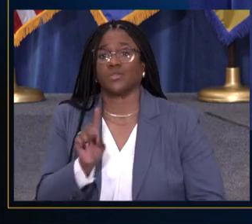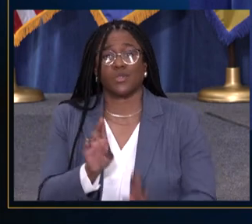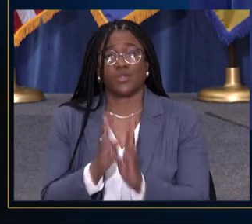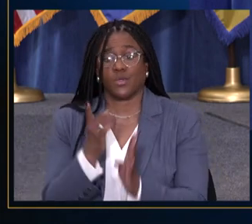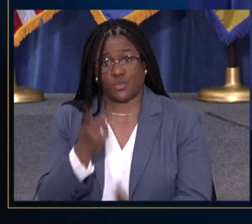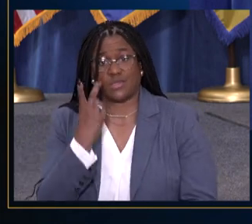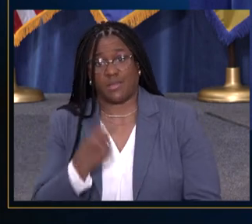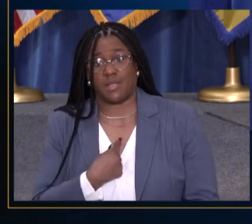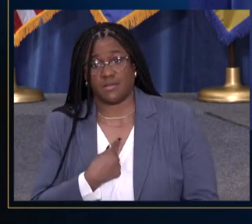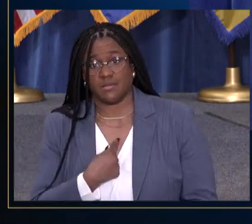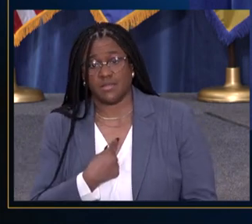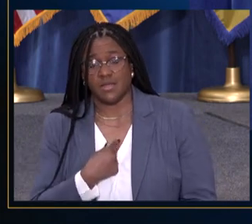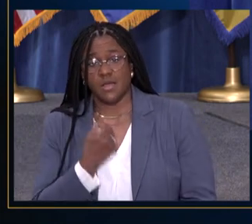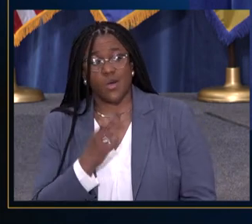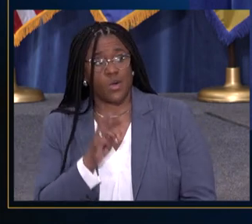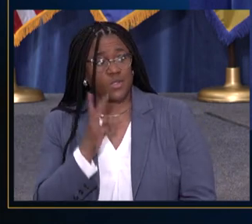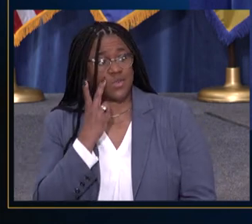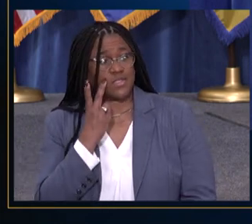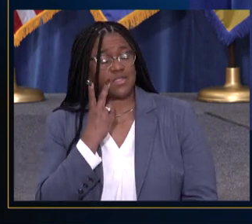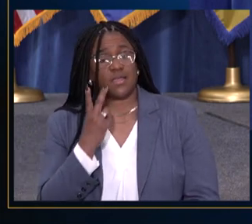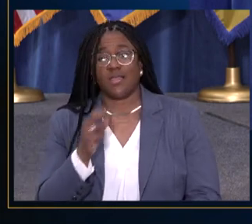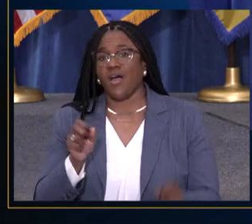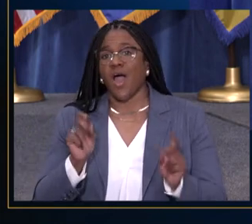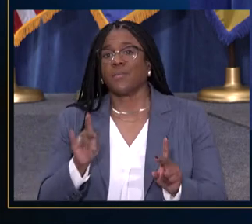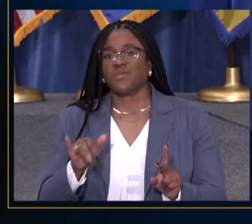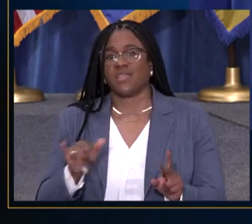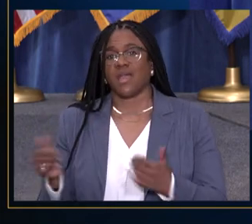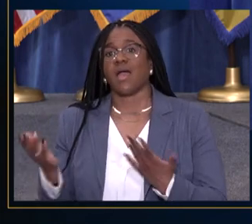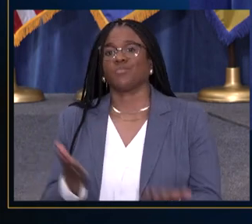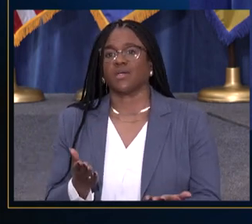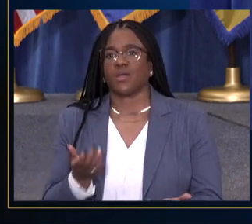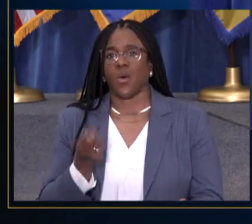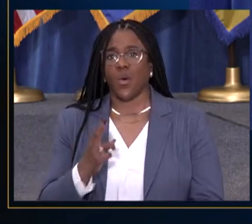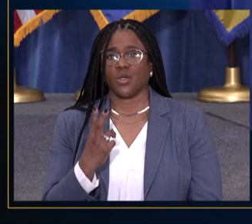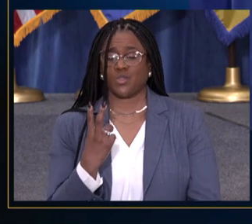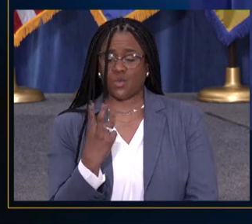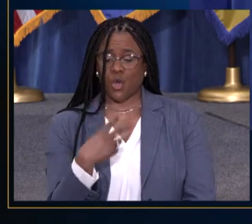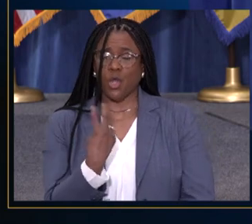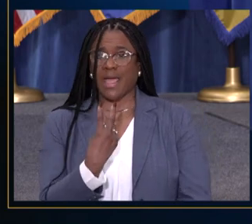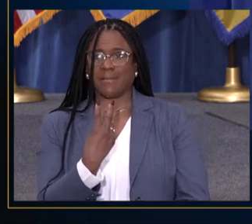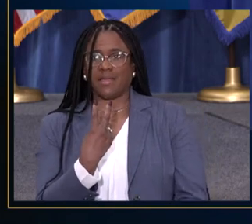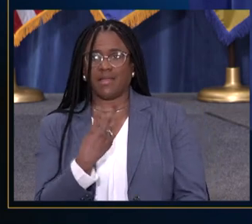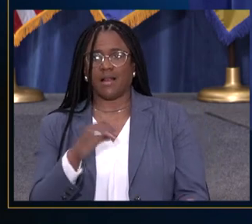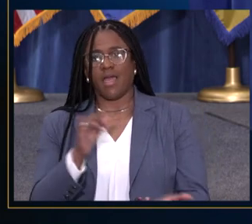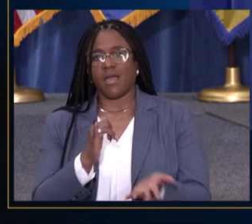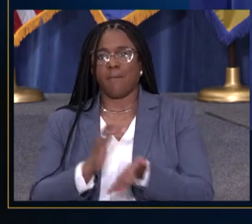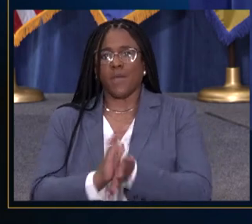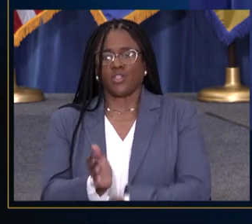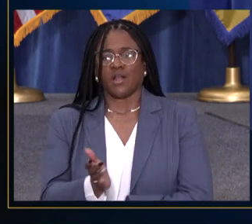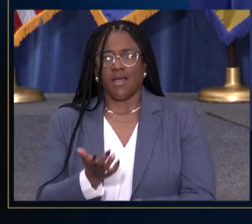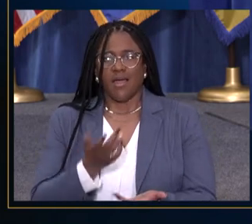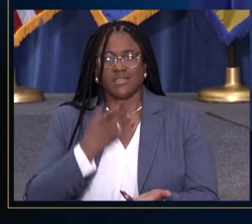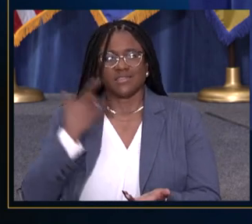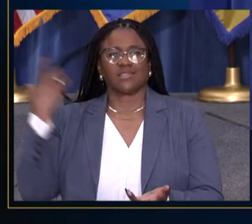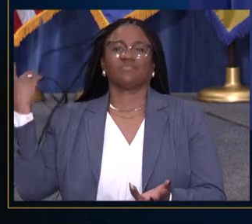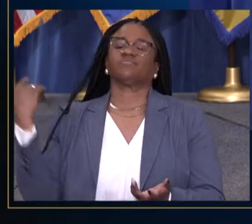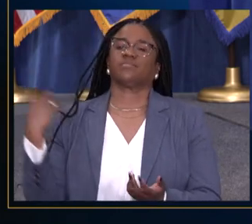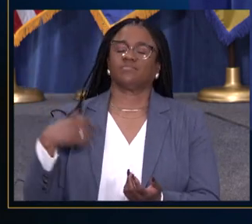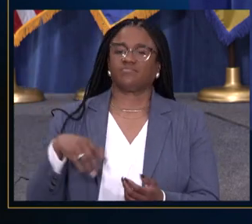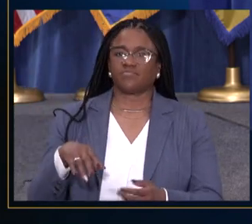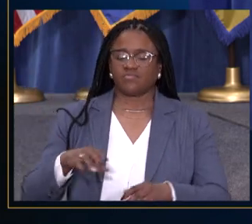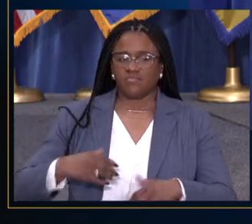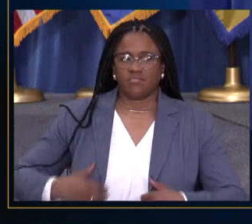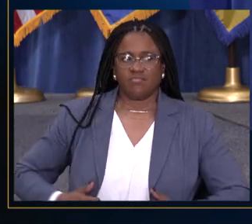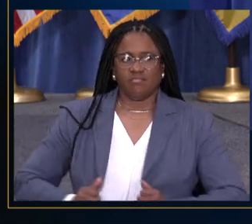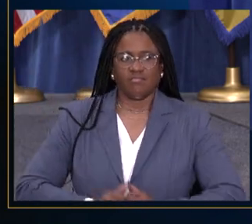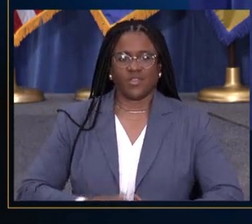me for the opportunities that I bring, or do you look at me even just as marginalized and the deficits that you think